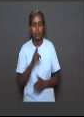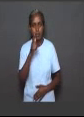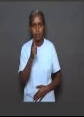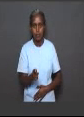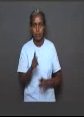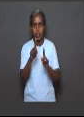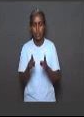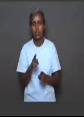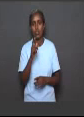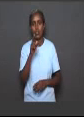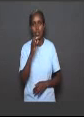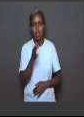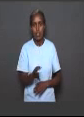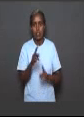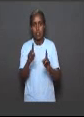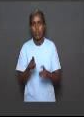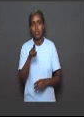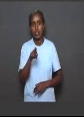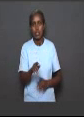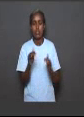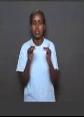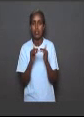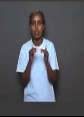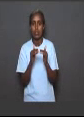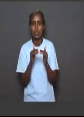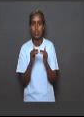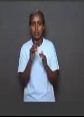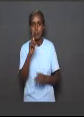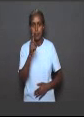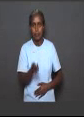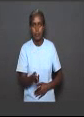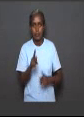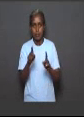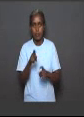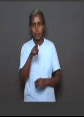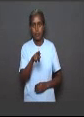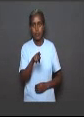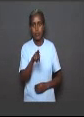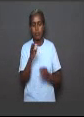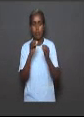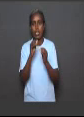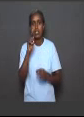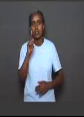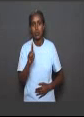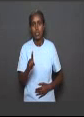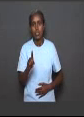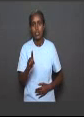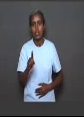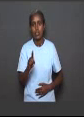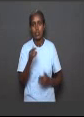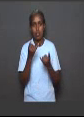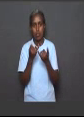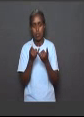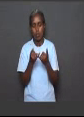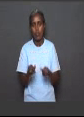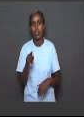G of f of x equals g of x plus 1